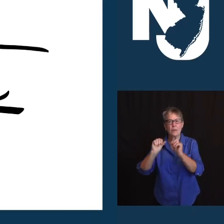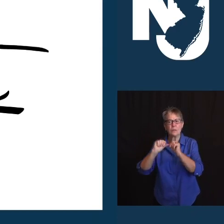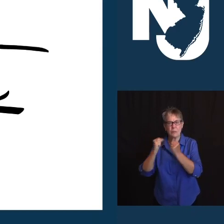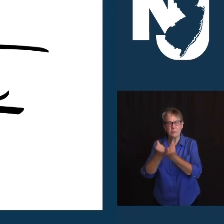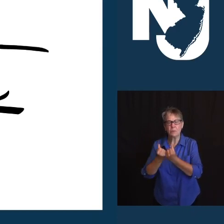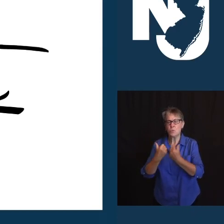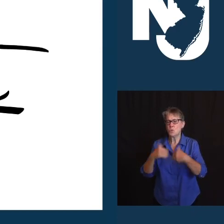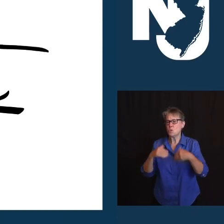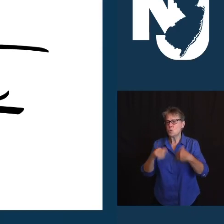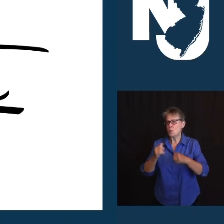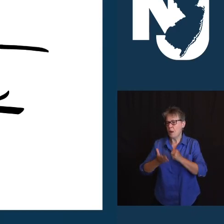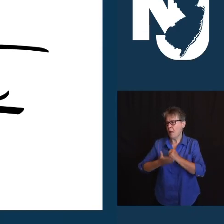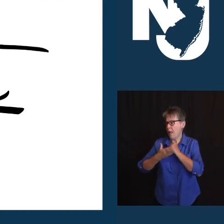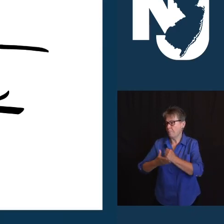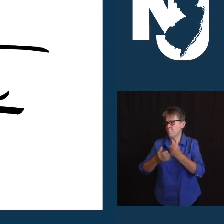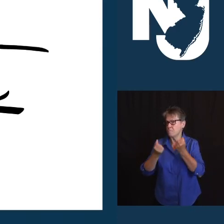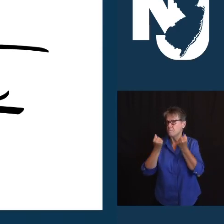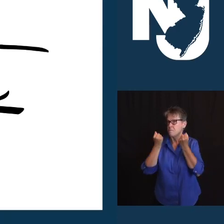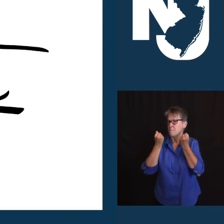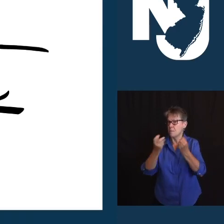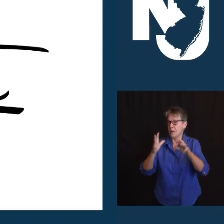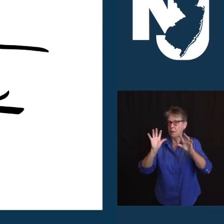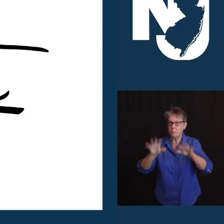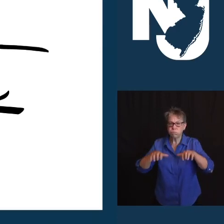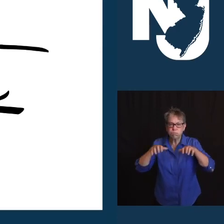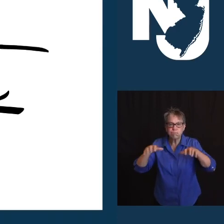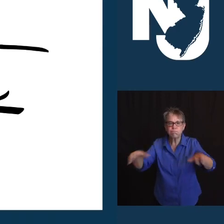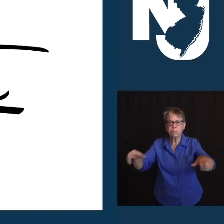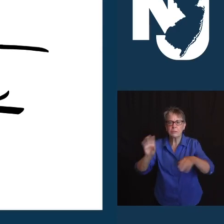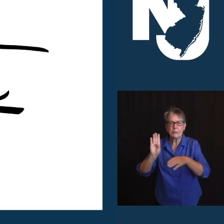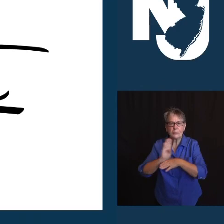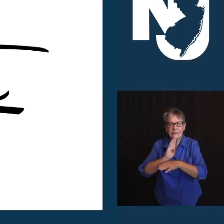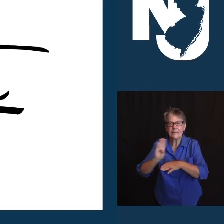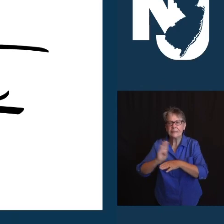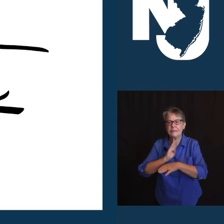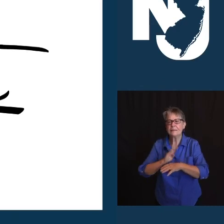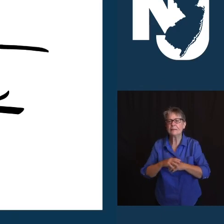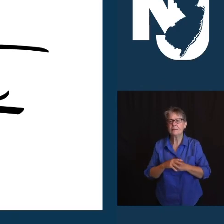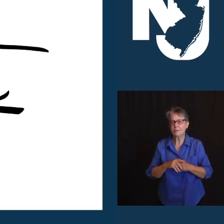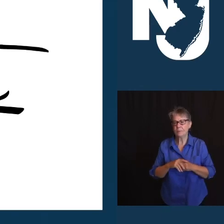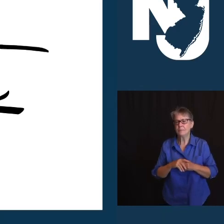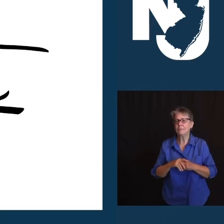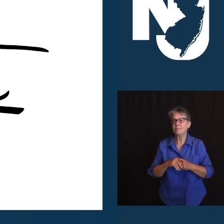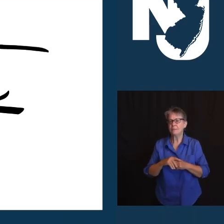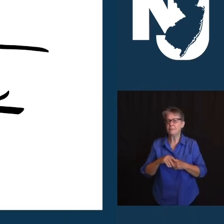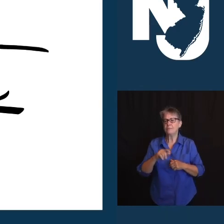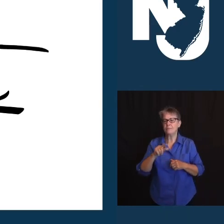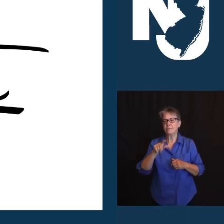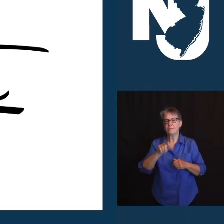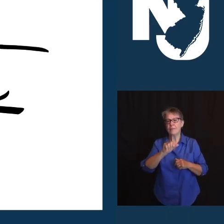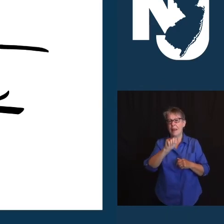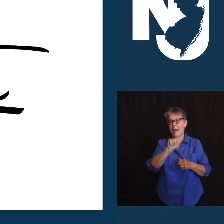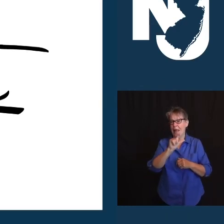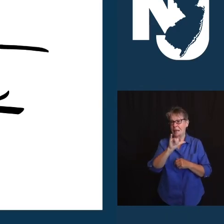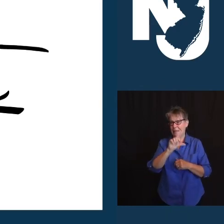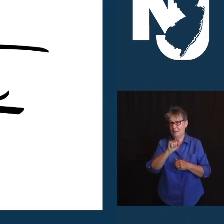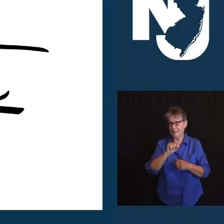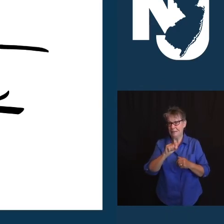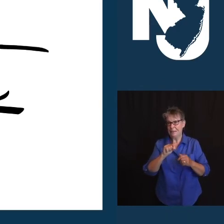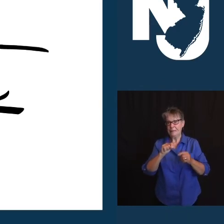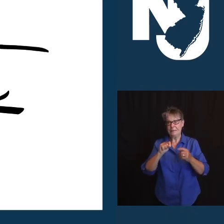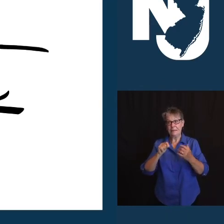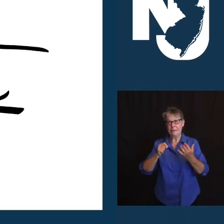days a week. They used to be open 5. They've got it in shifts, so they've got capacity restrictions, social distancing. I